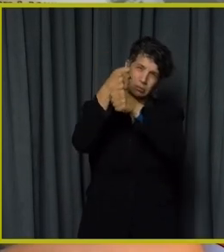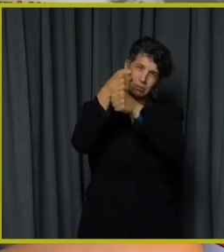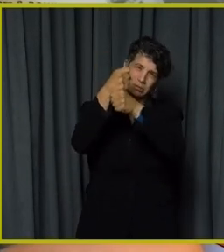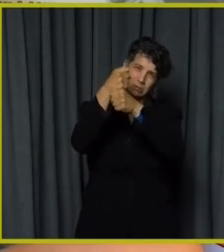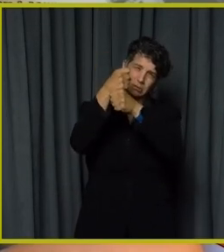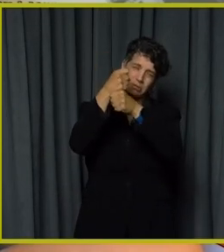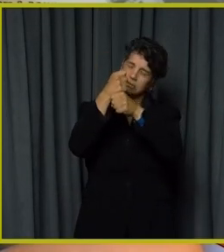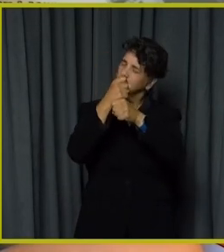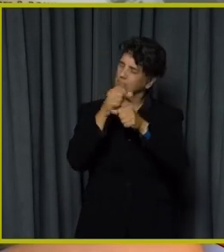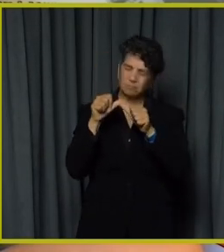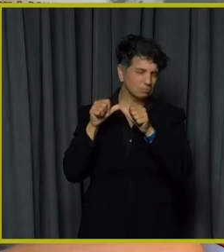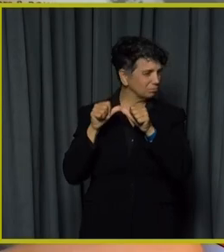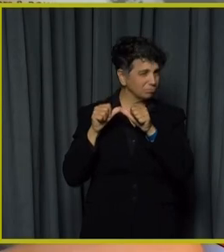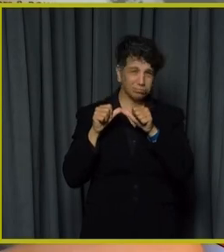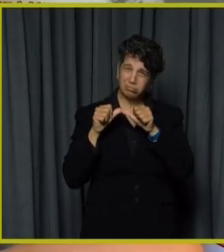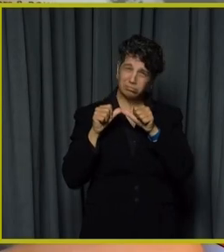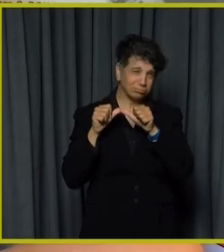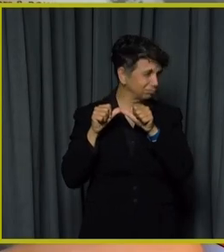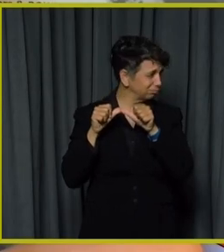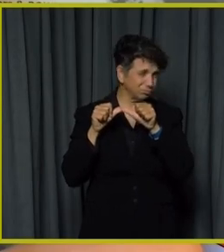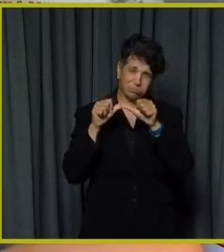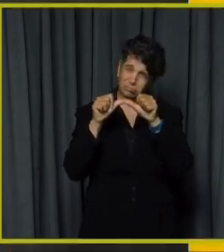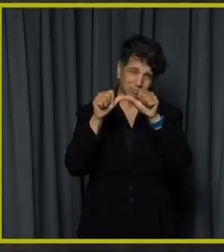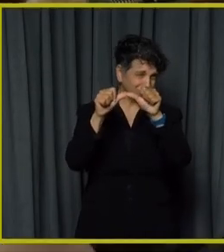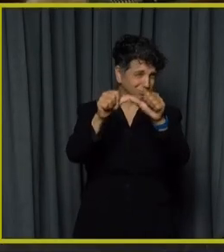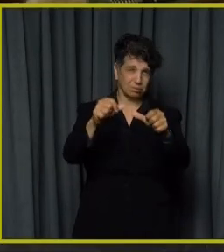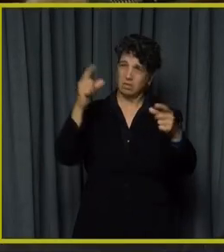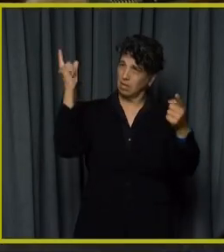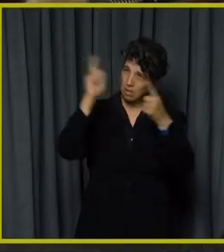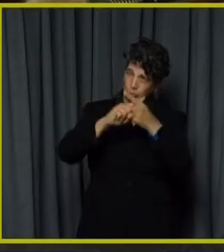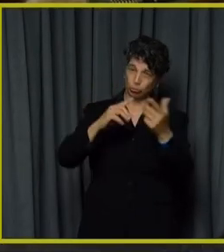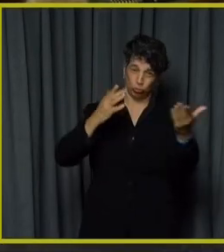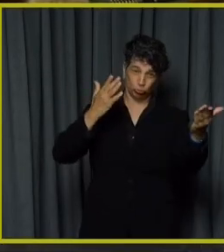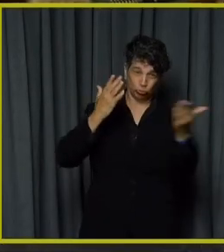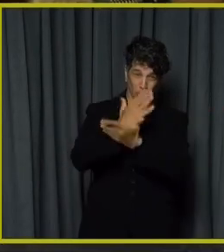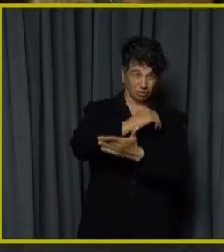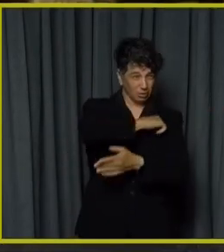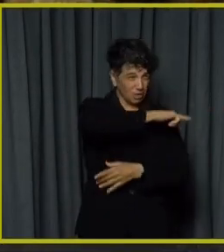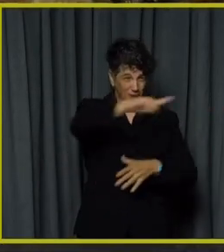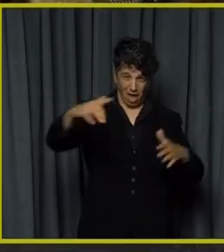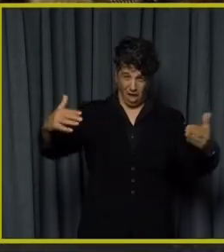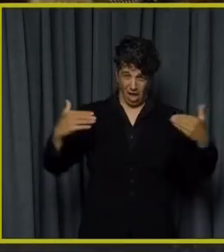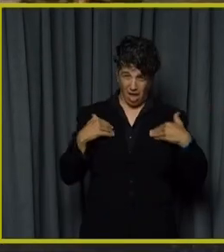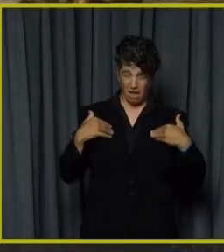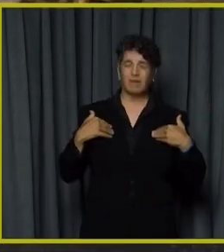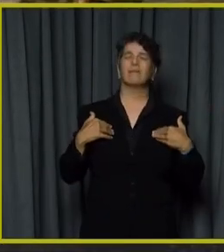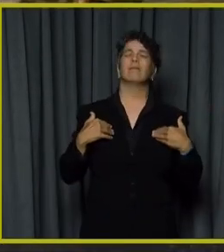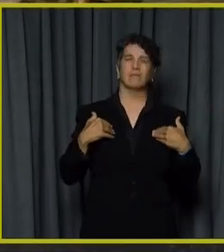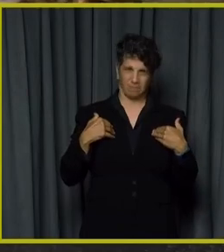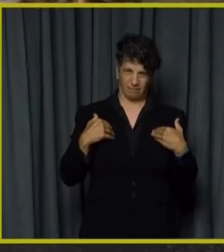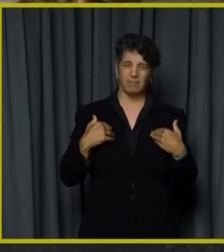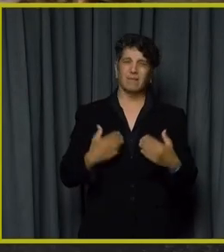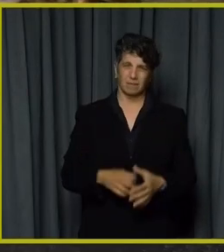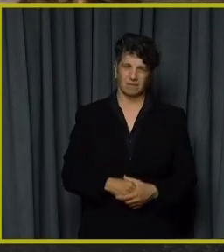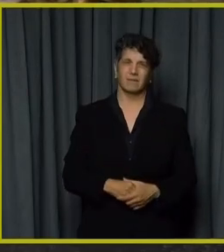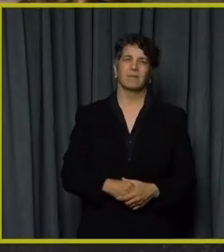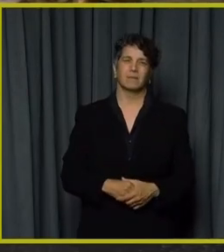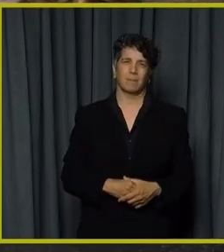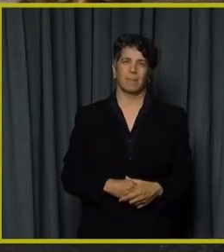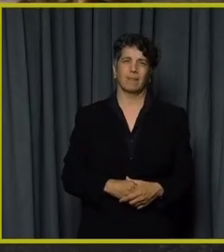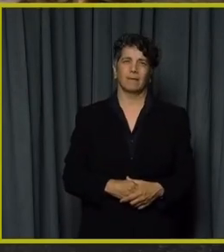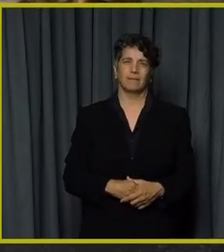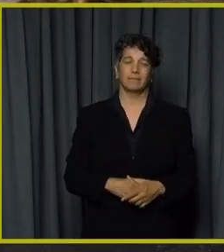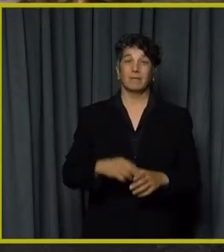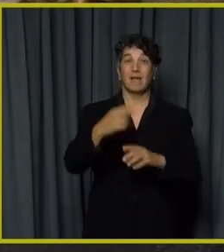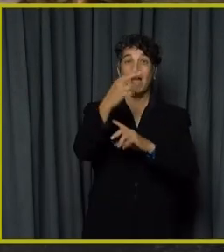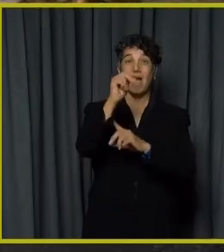met and the vision isn't achieved. My name is Hakeem Ali. I came home in